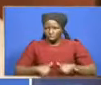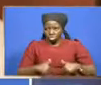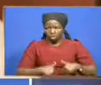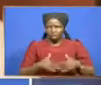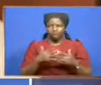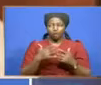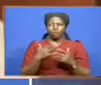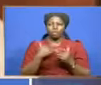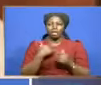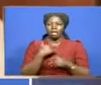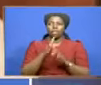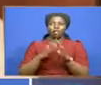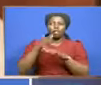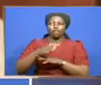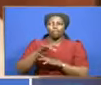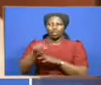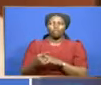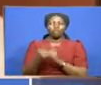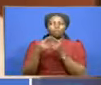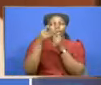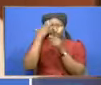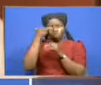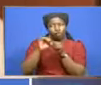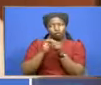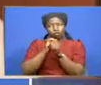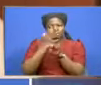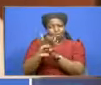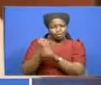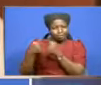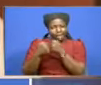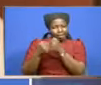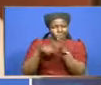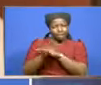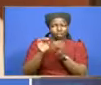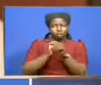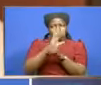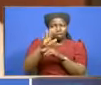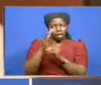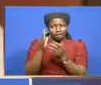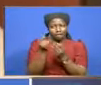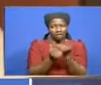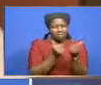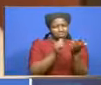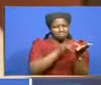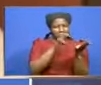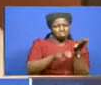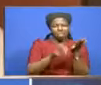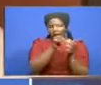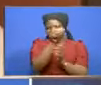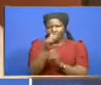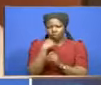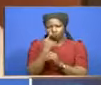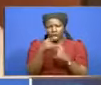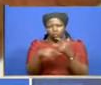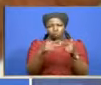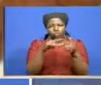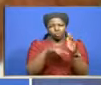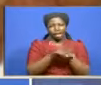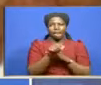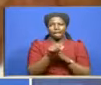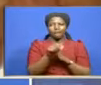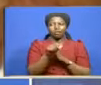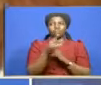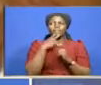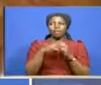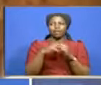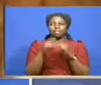to difficulties with the corona period, we've had a few dropping out. So the ones that are in session are around 762. So